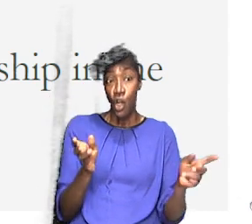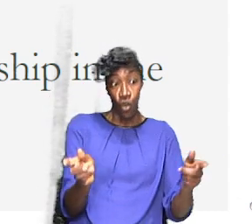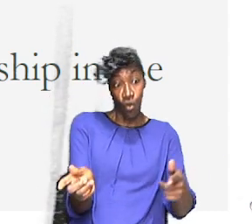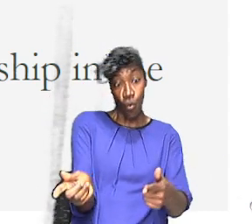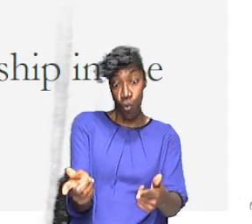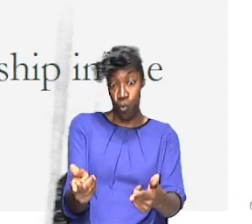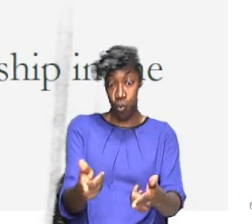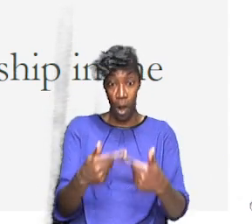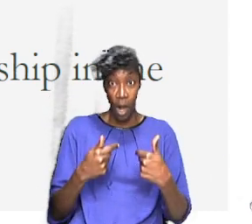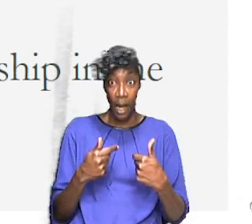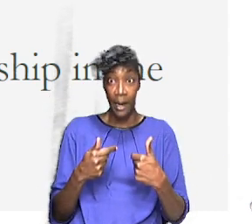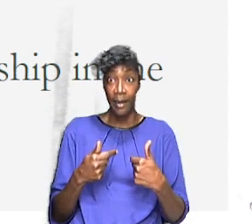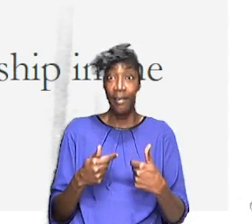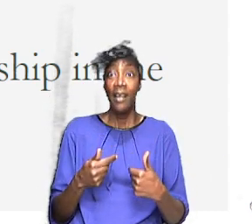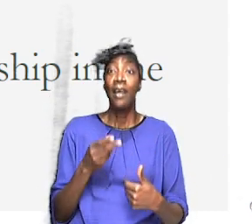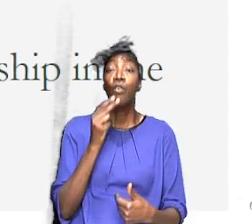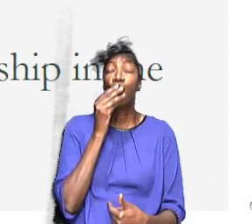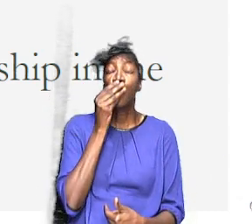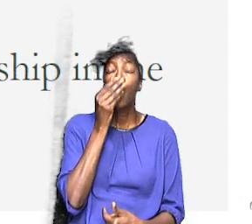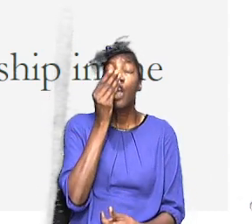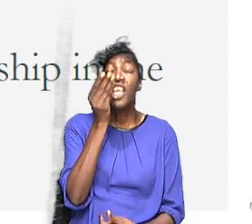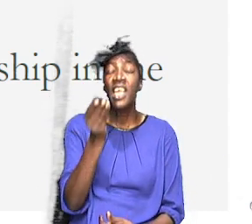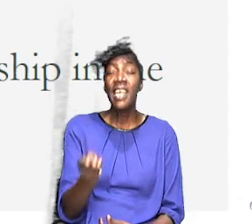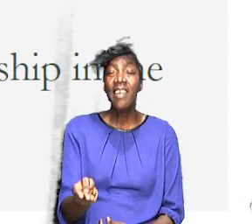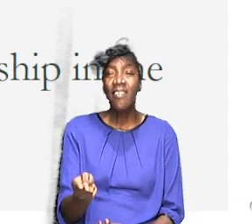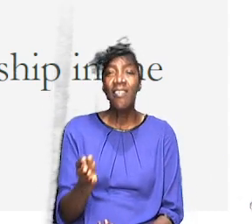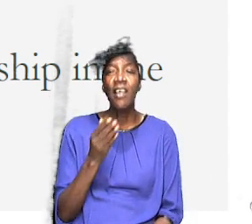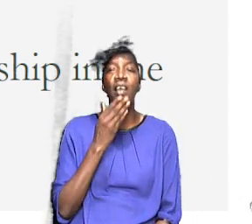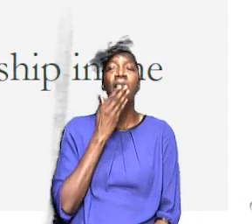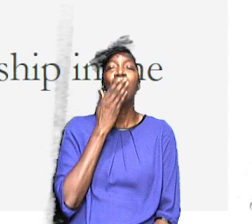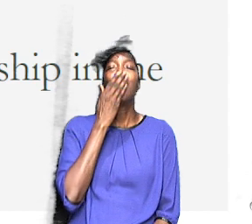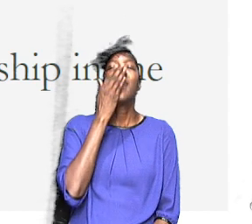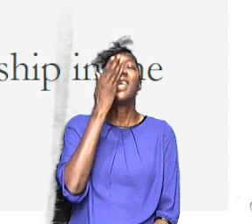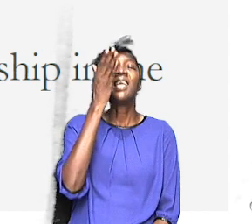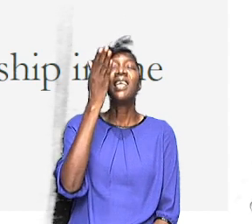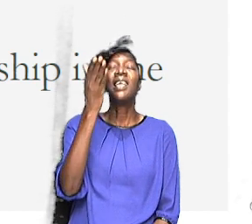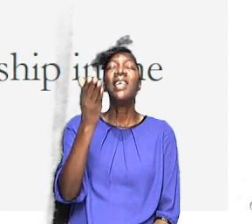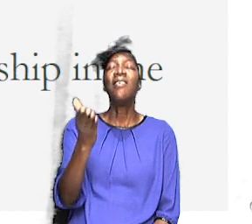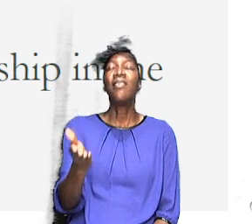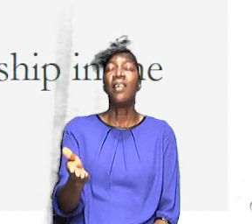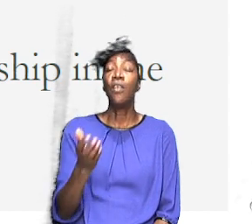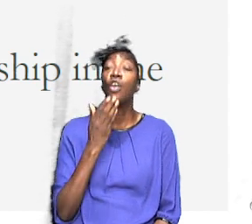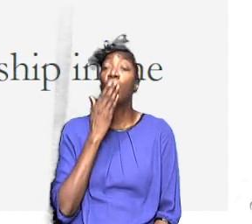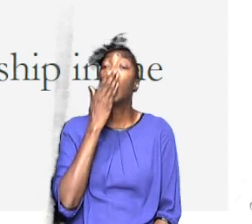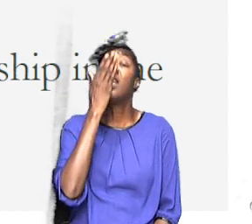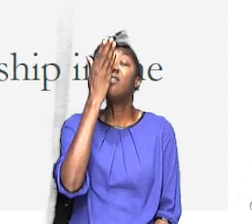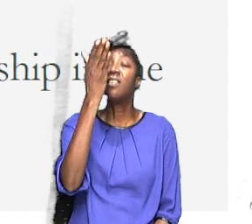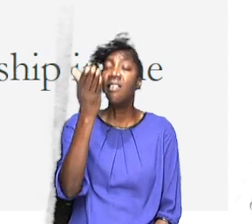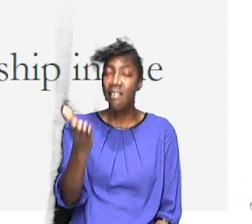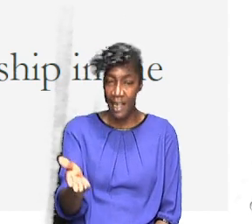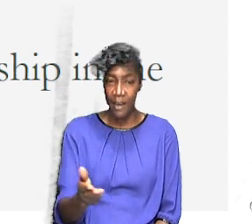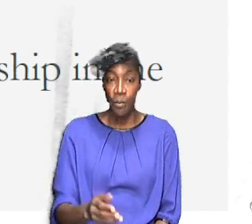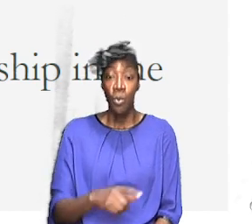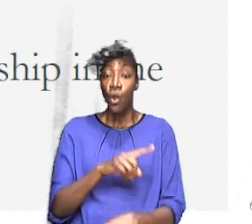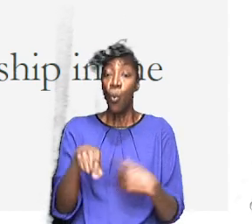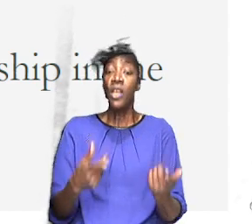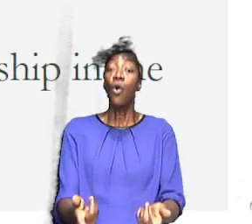most common word for worship in the New Testament is kissing toward. My God. So when